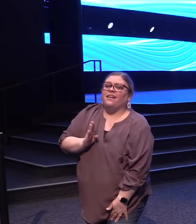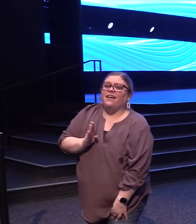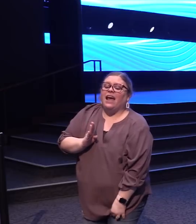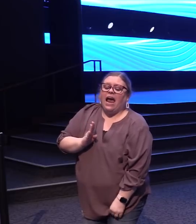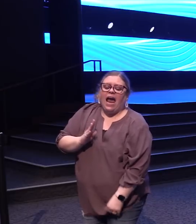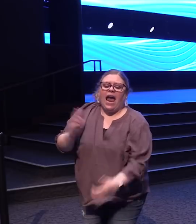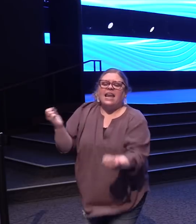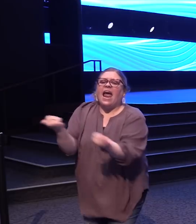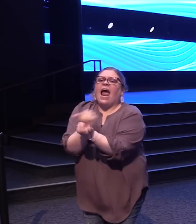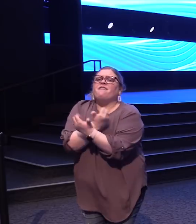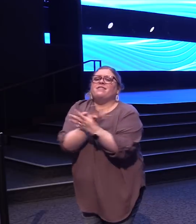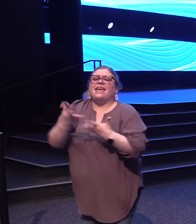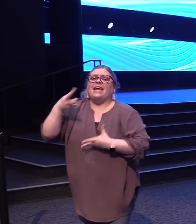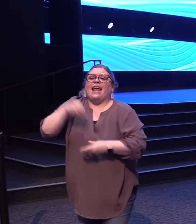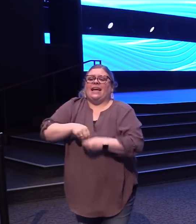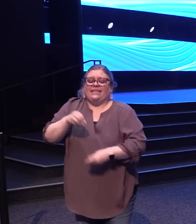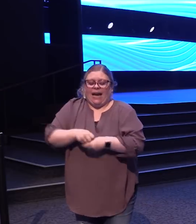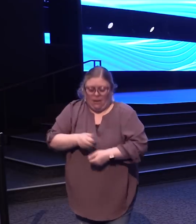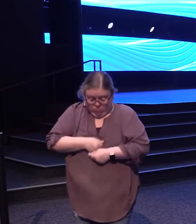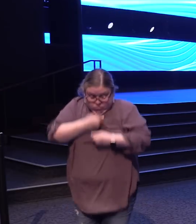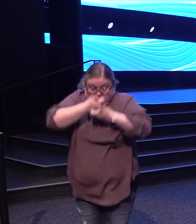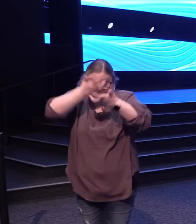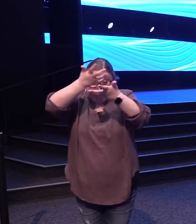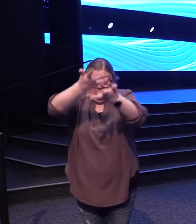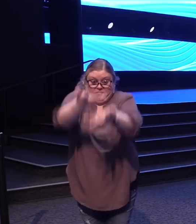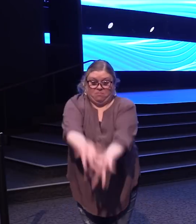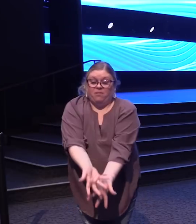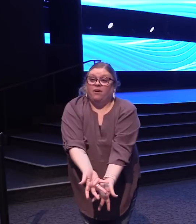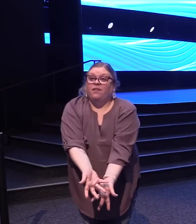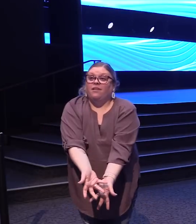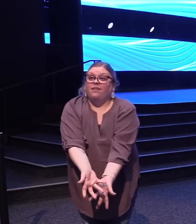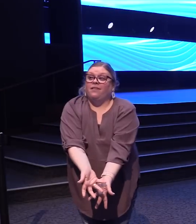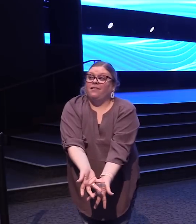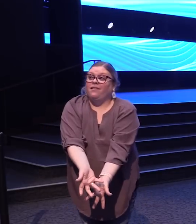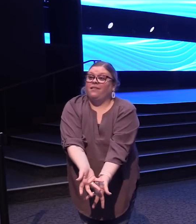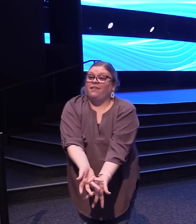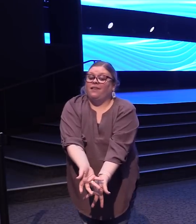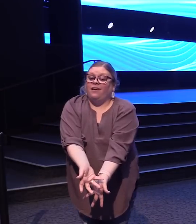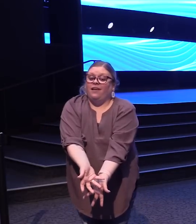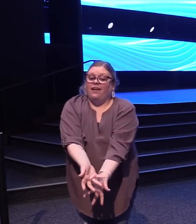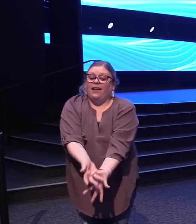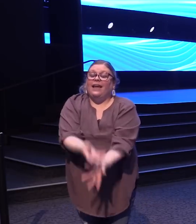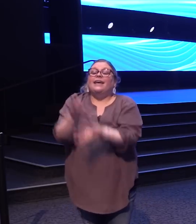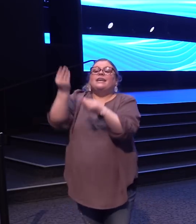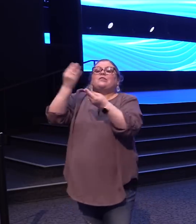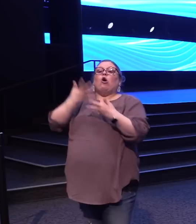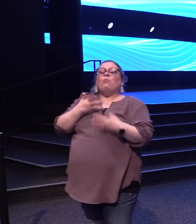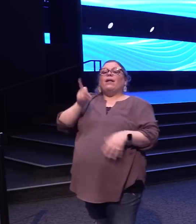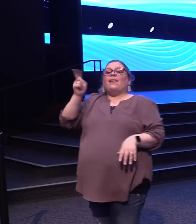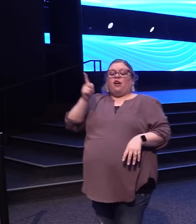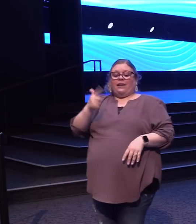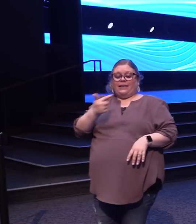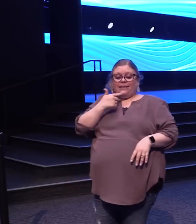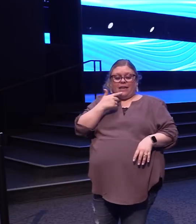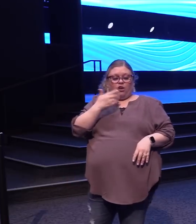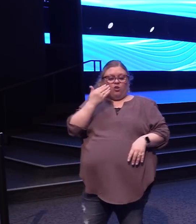And everything inside of him came out. Let's just put it that way. And he told me later, Pastor Joakim, you know, when you've eaten something